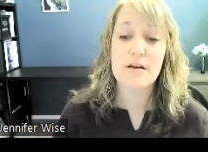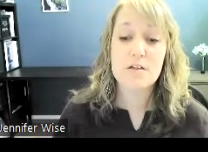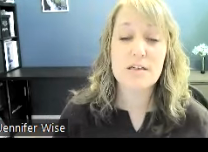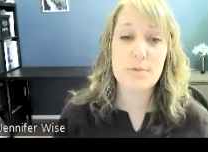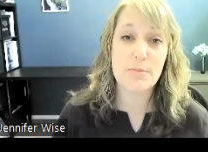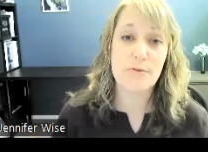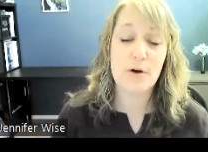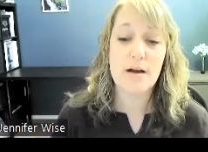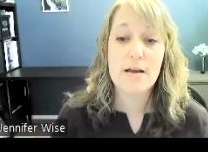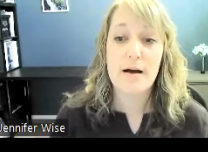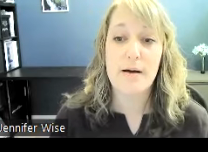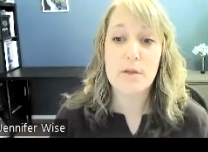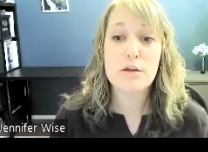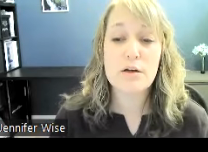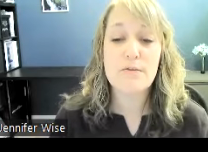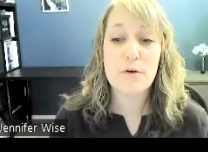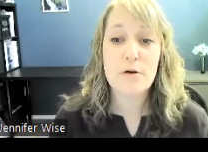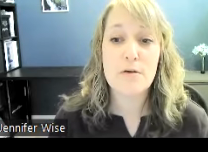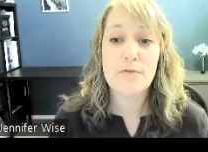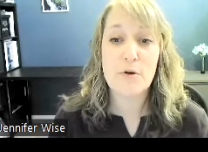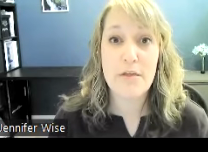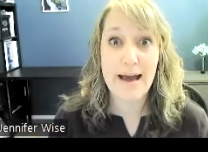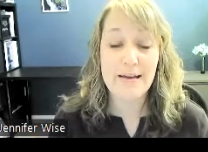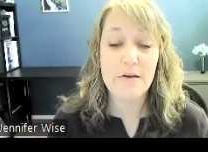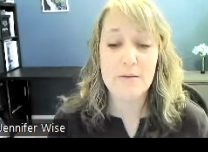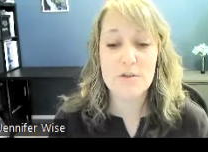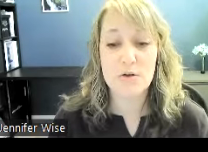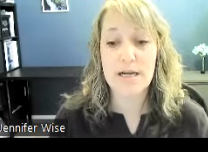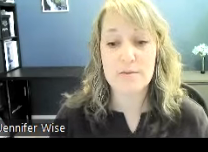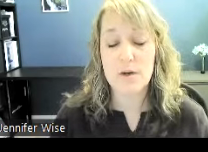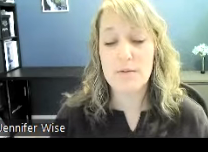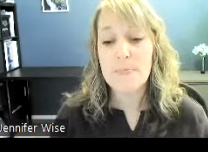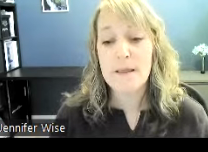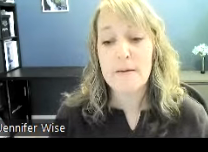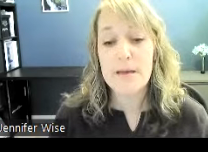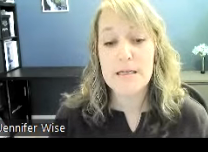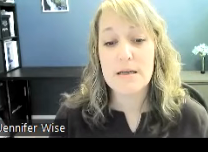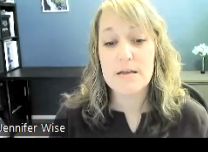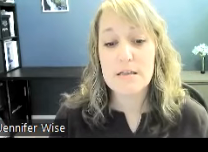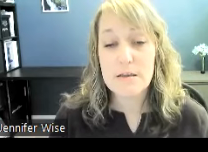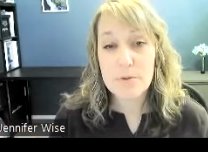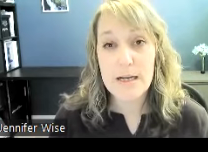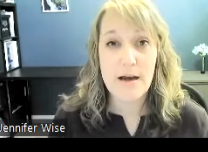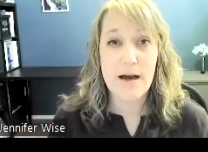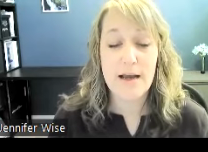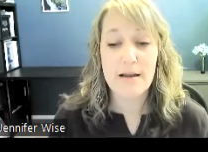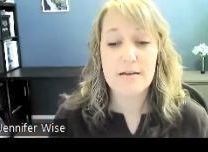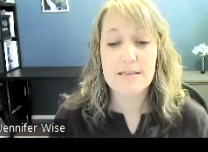we've talked about before. Look for that in the gum story as well. Make